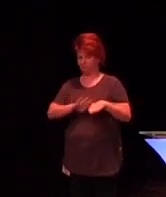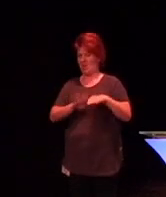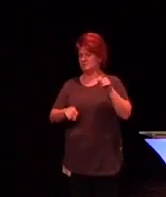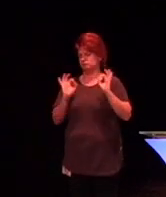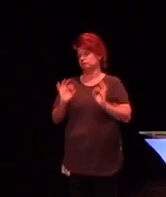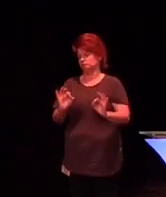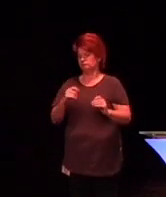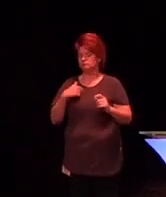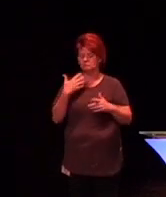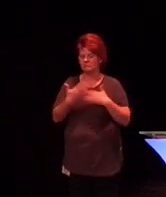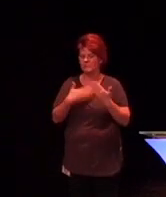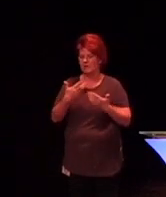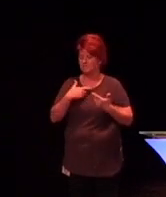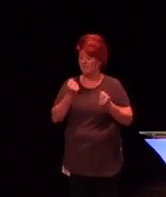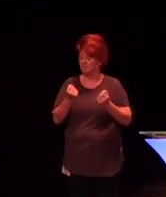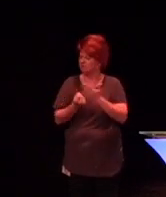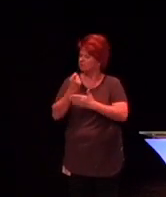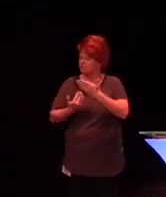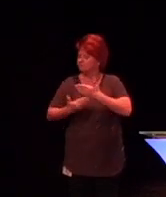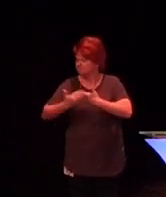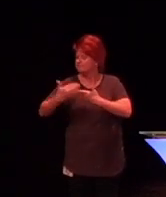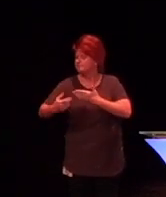Birds of Paradise, which was great.